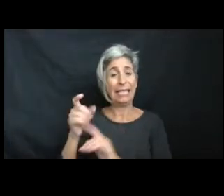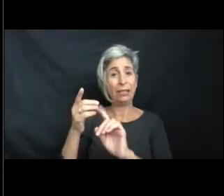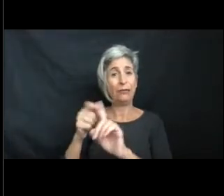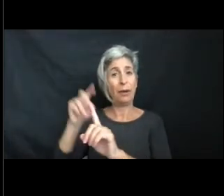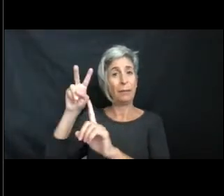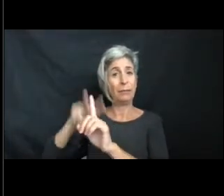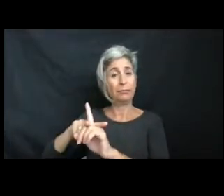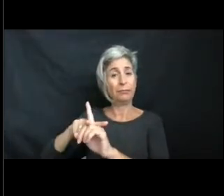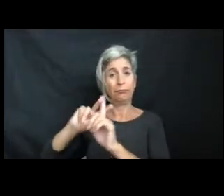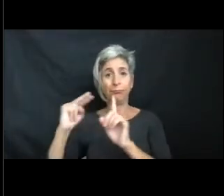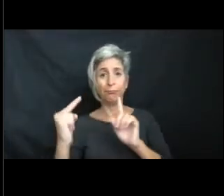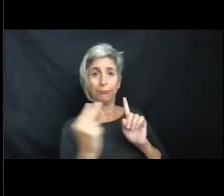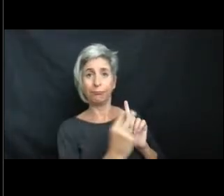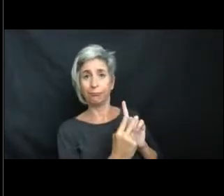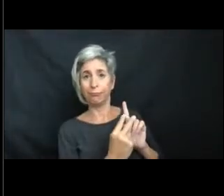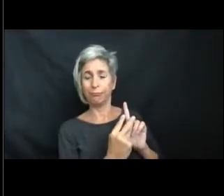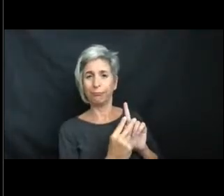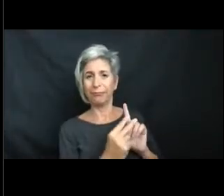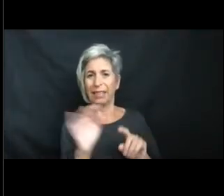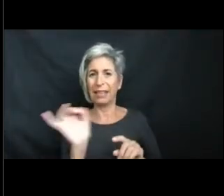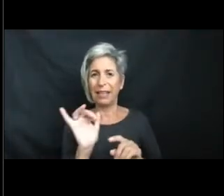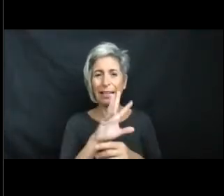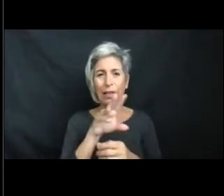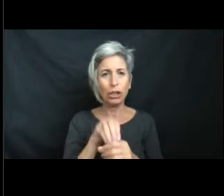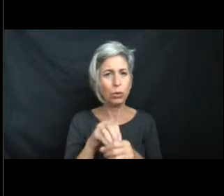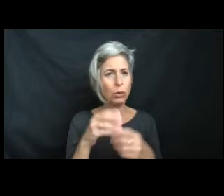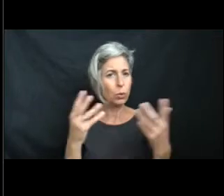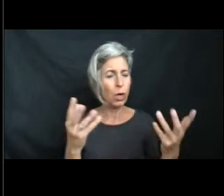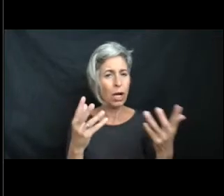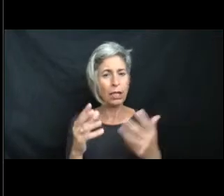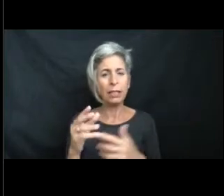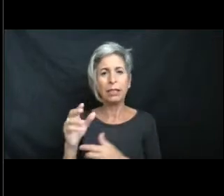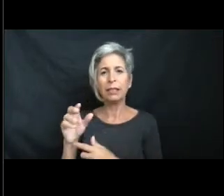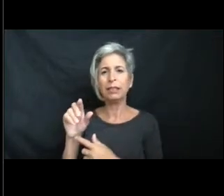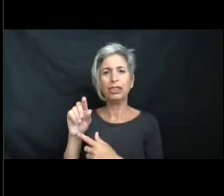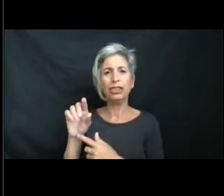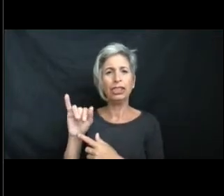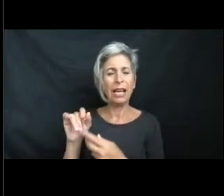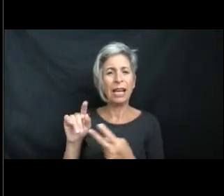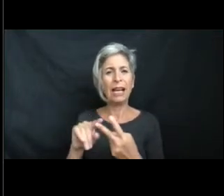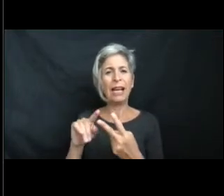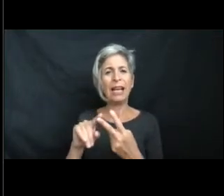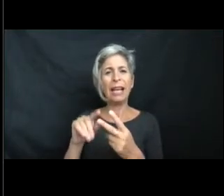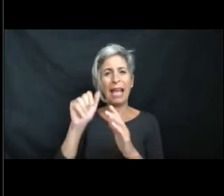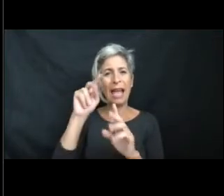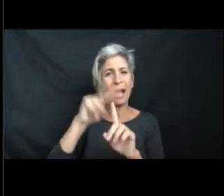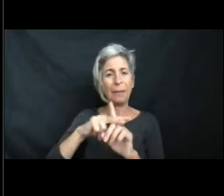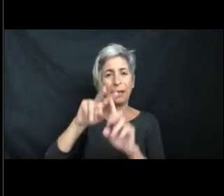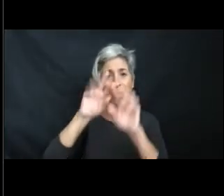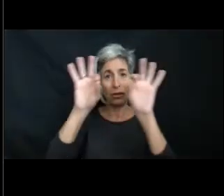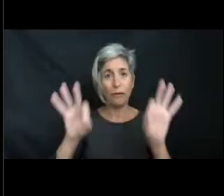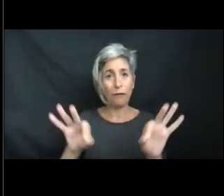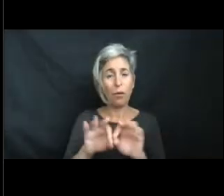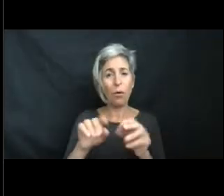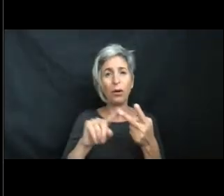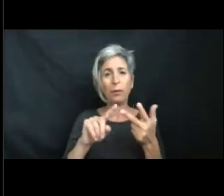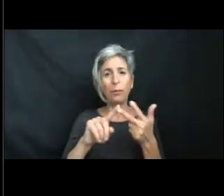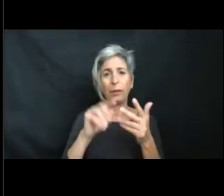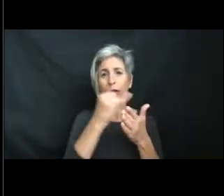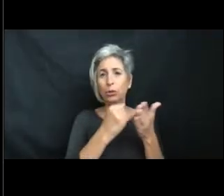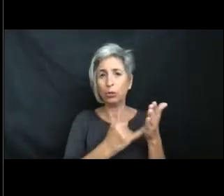submission standpoint. This includes, like Michelle pointed out, the GIS information, the application forms, the drawing files, your